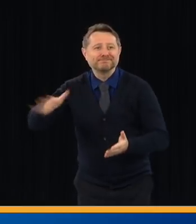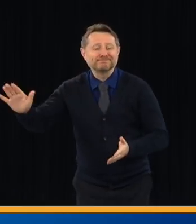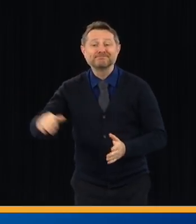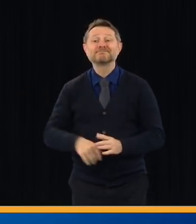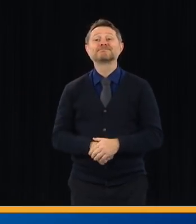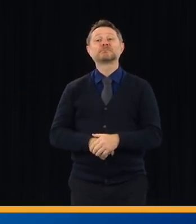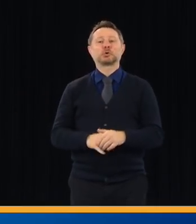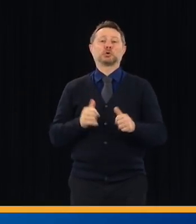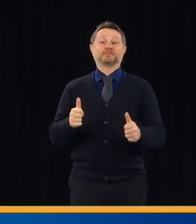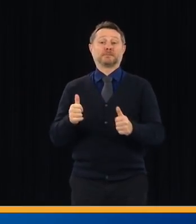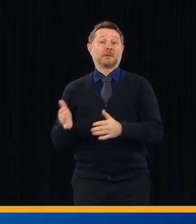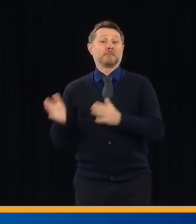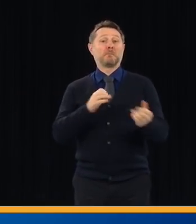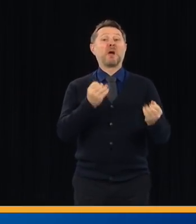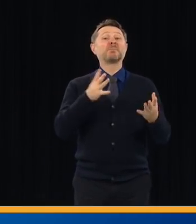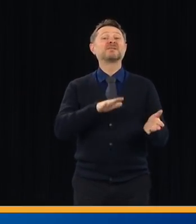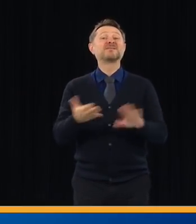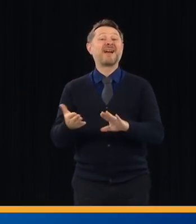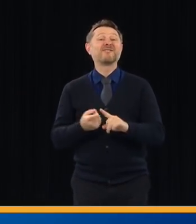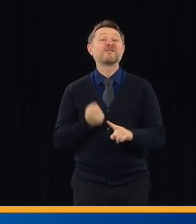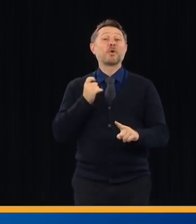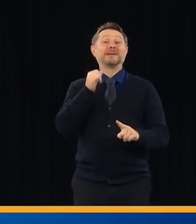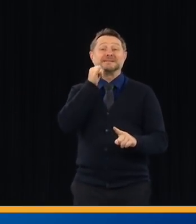Number of deaths,